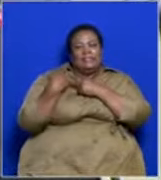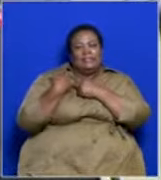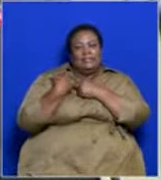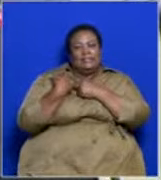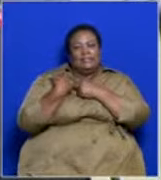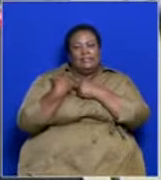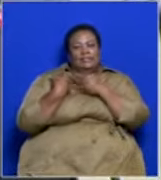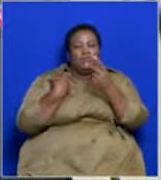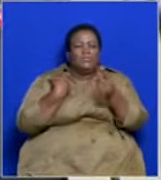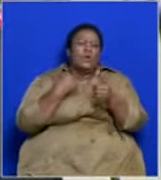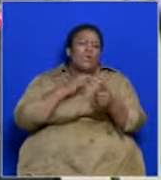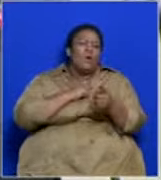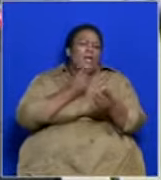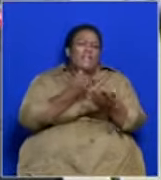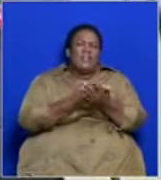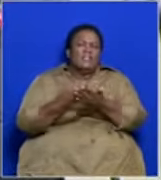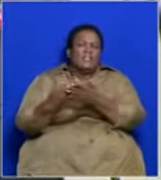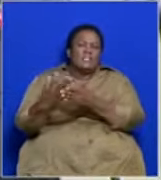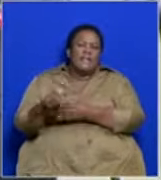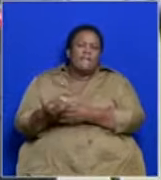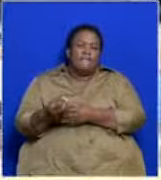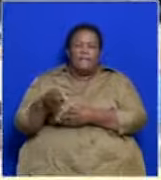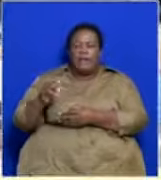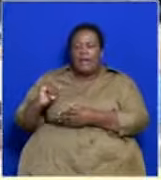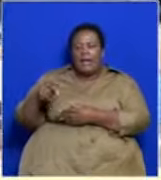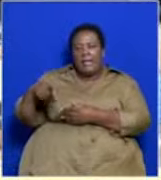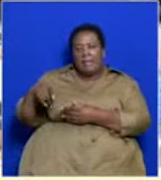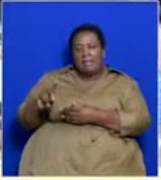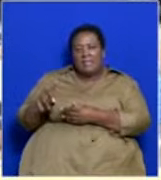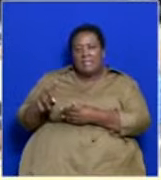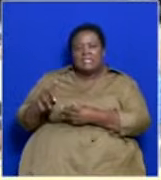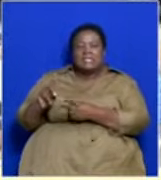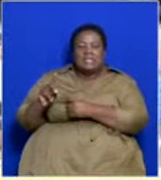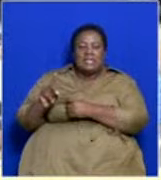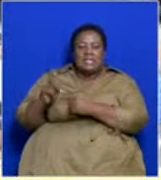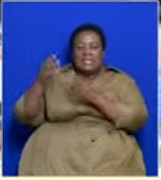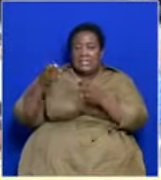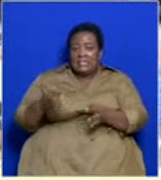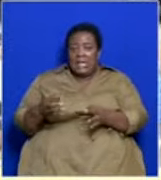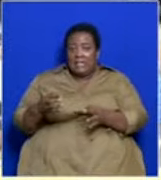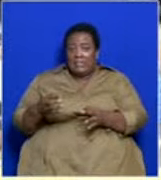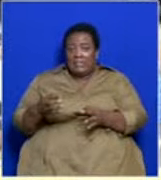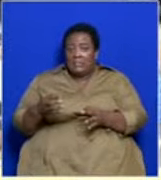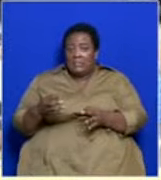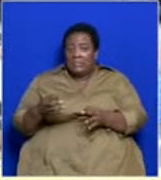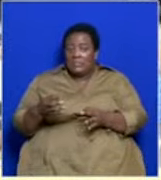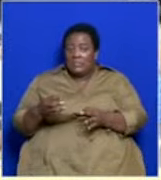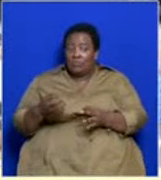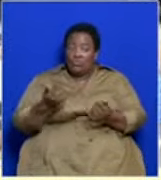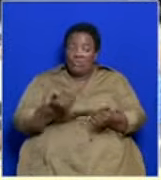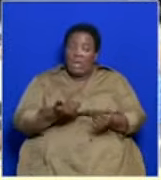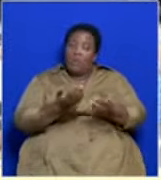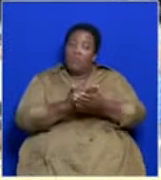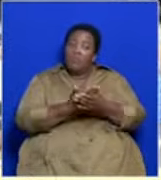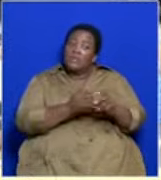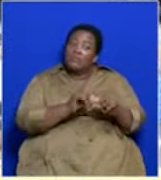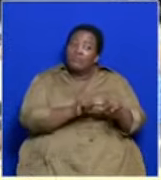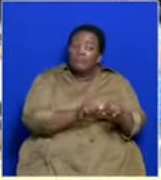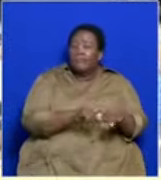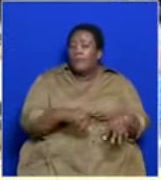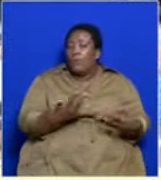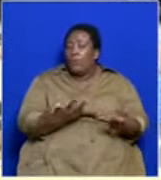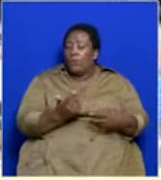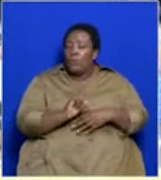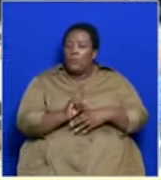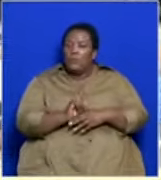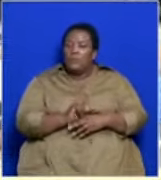IPID are not the one that decide that this matter must continue, even if we will wish to do